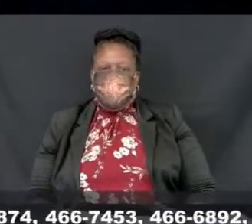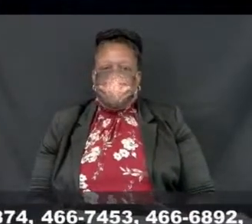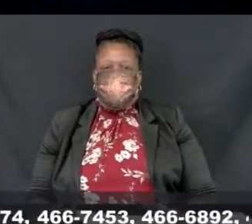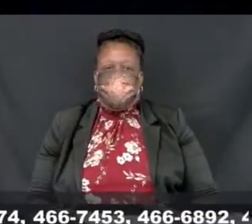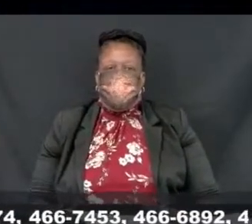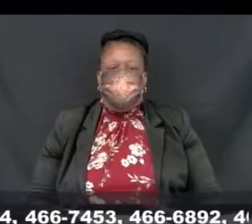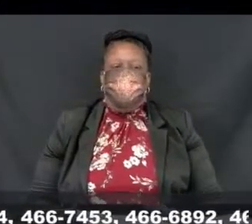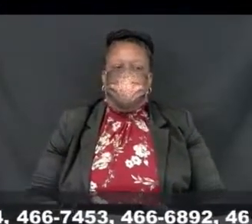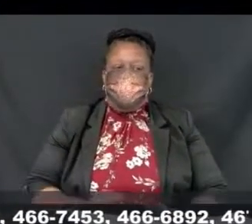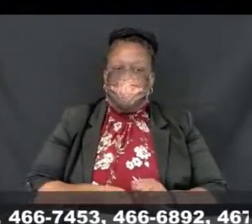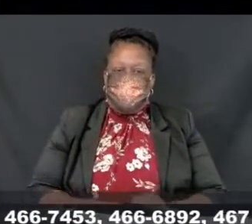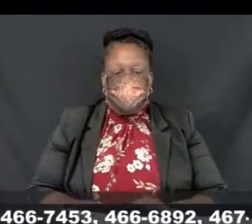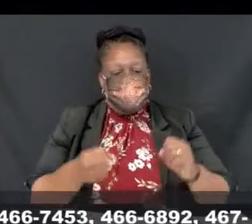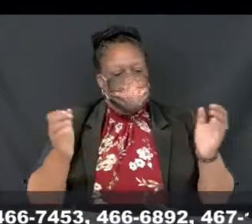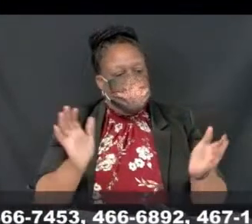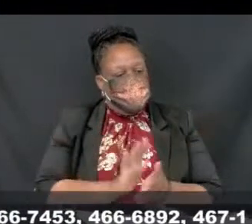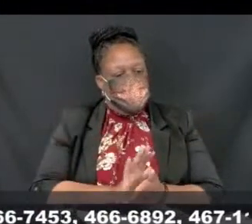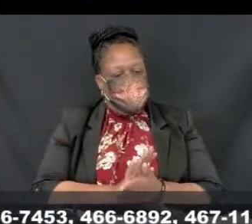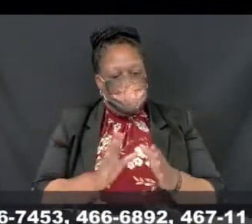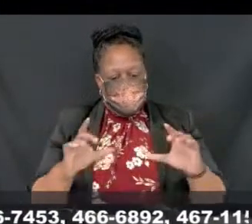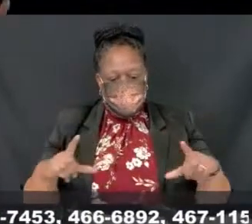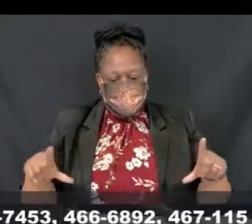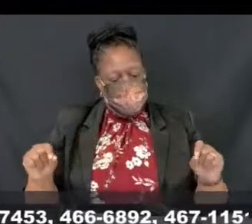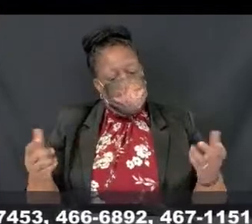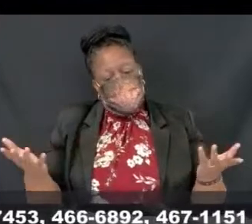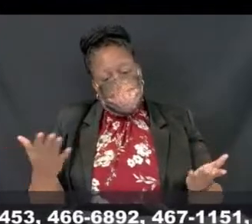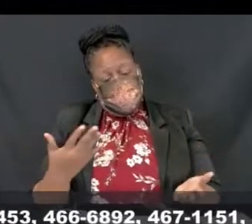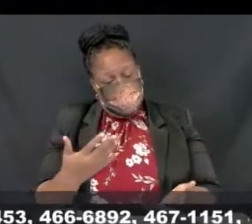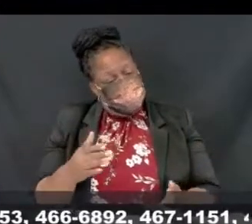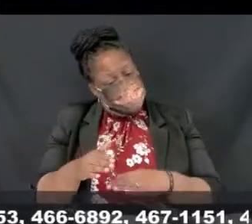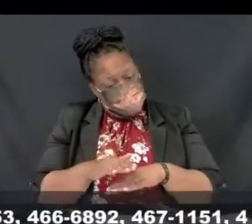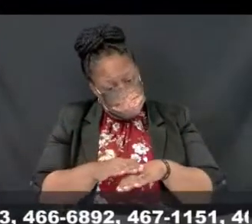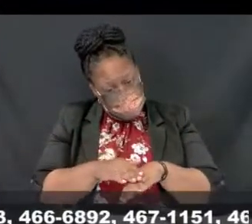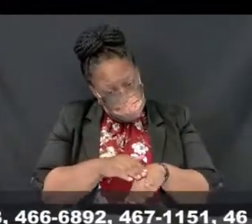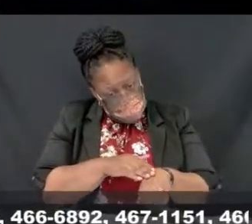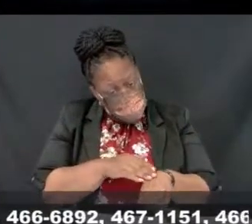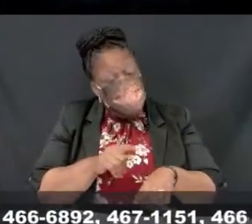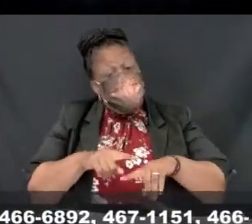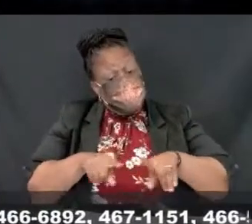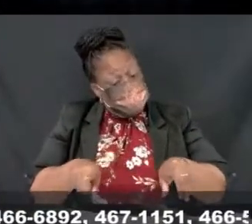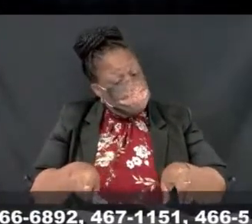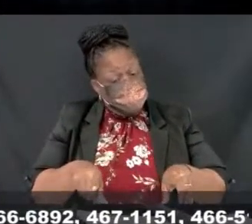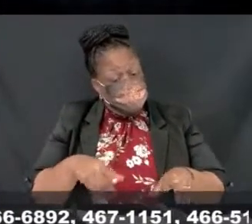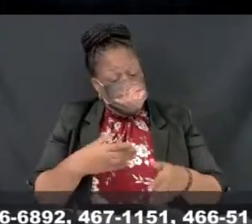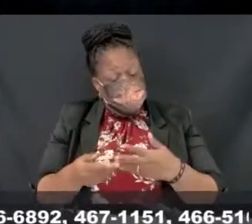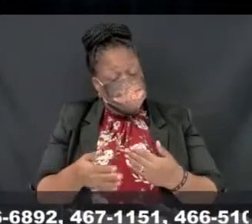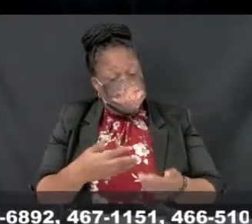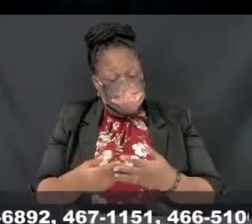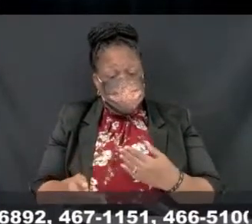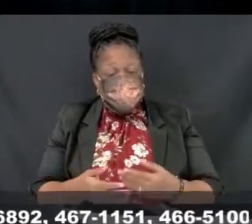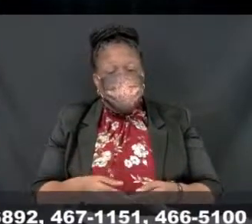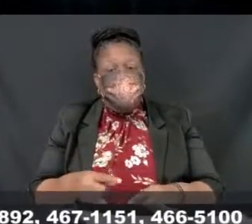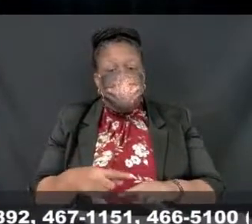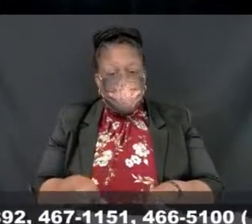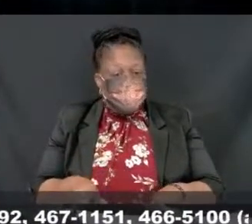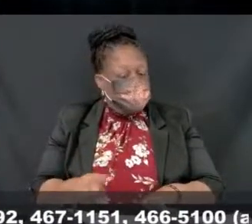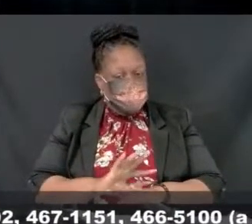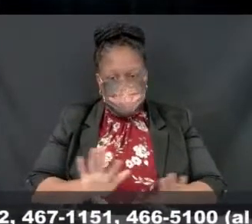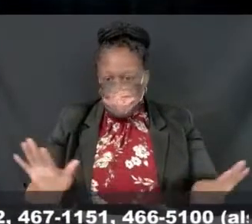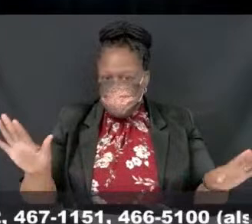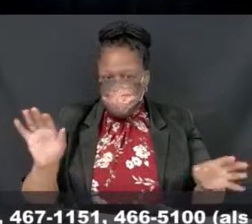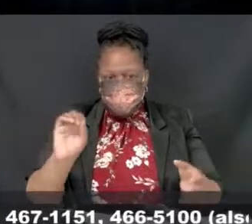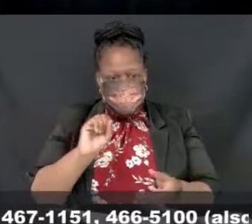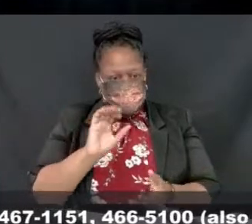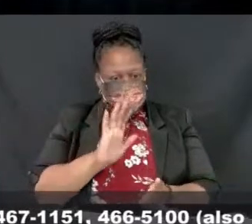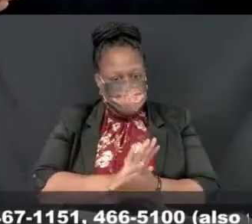processed. Yes, the process was a bit slow because it was something new. So, you know, we used trial and error, but eventually we warmed up to